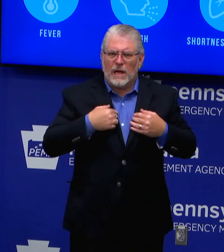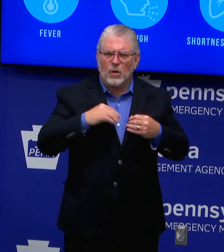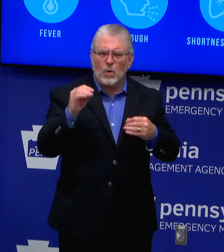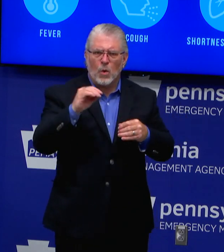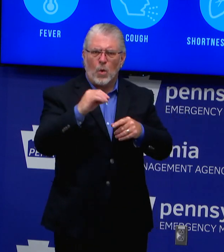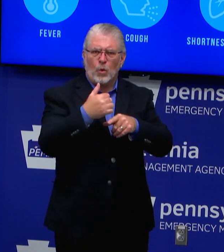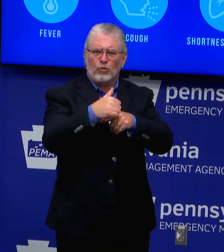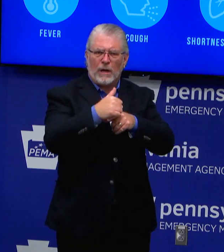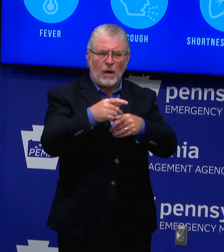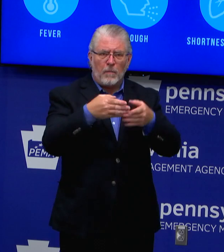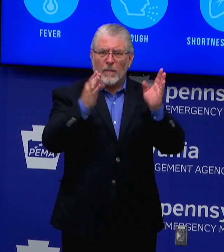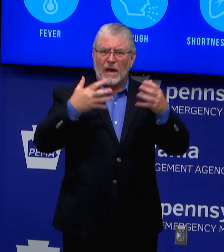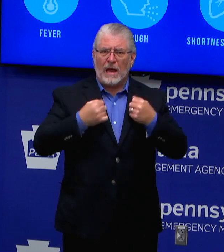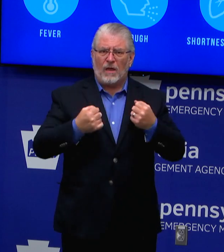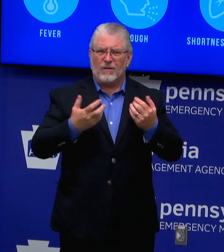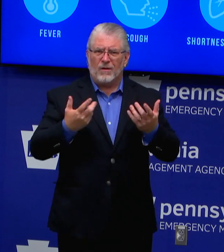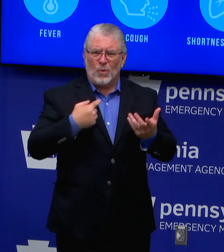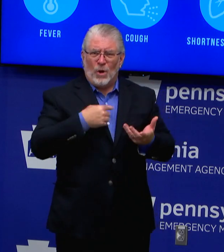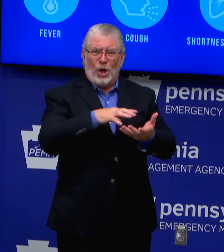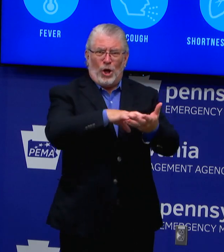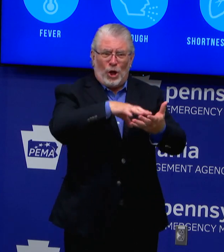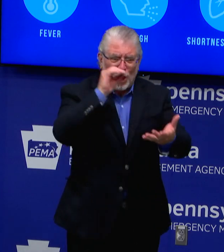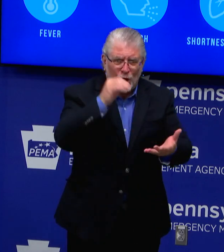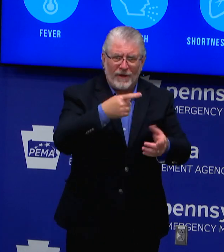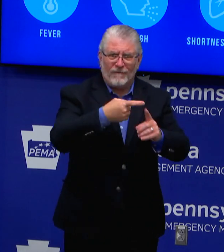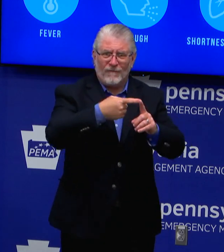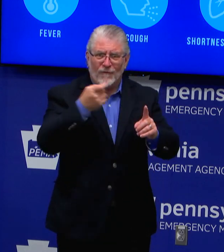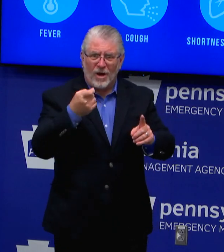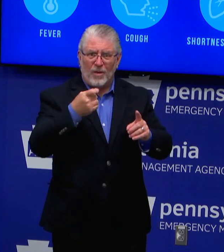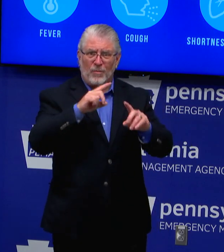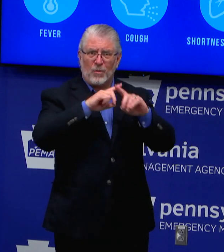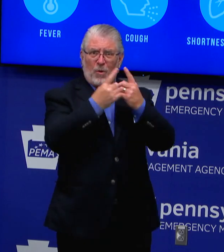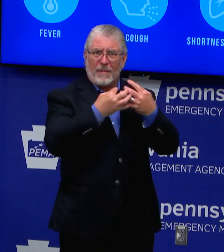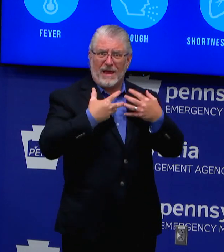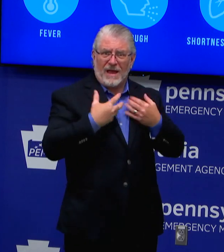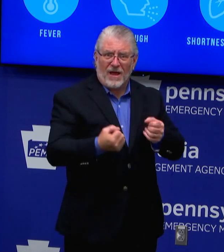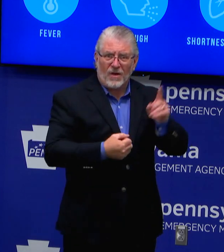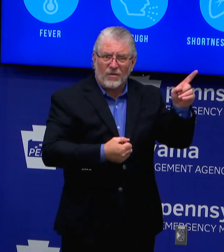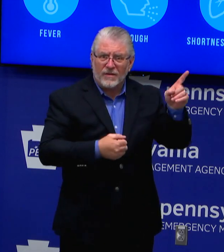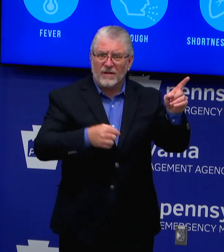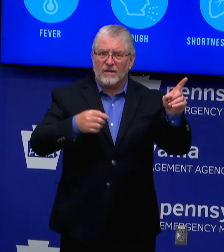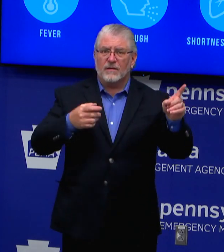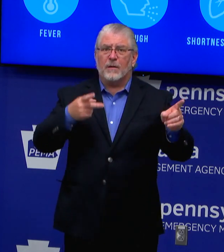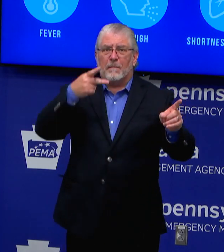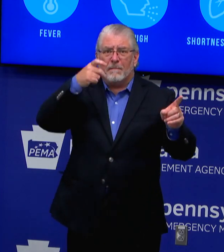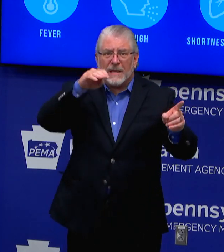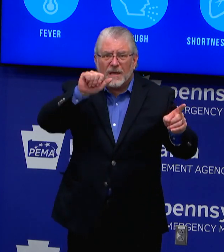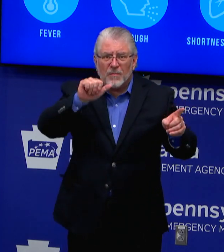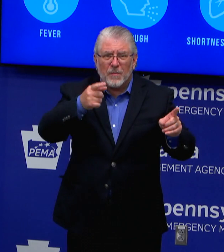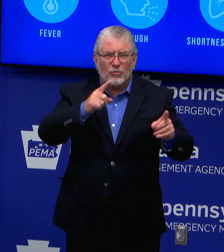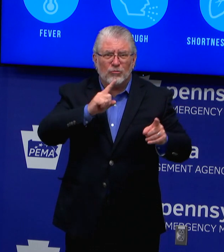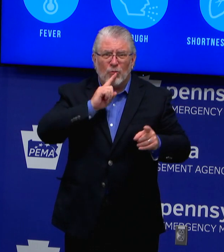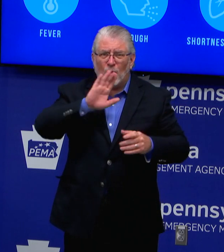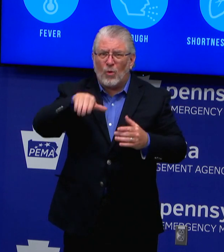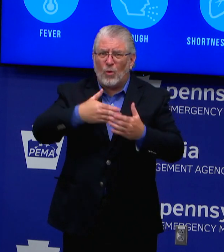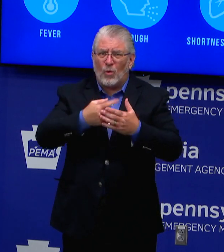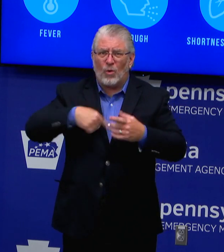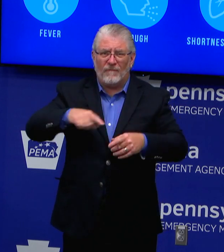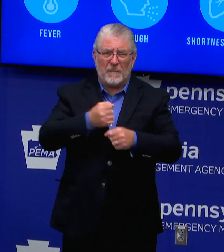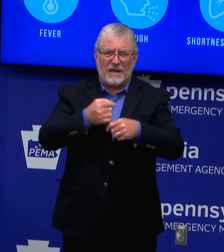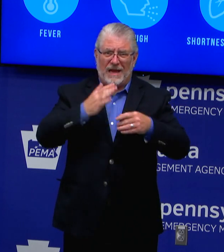from the experts at Department of Health, PEMA, and other places, but ultimately we have to each make our own decision, and we are the